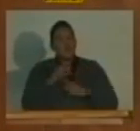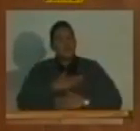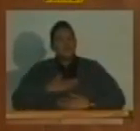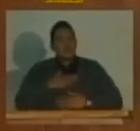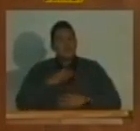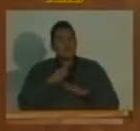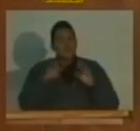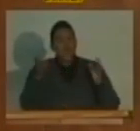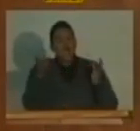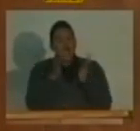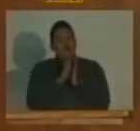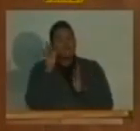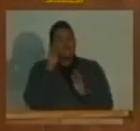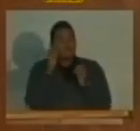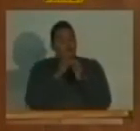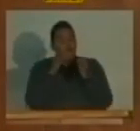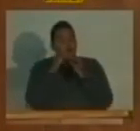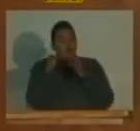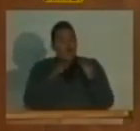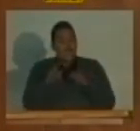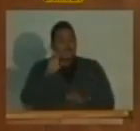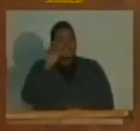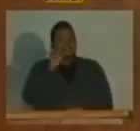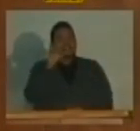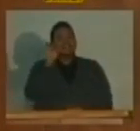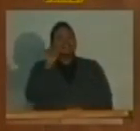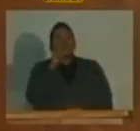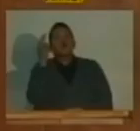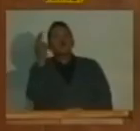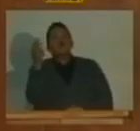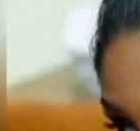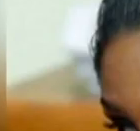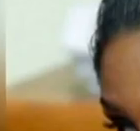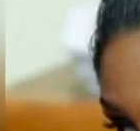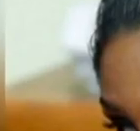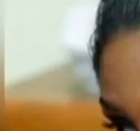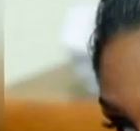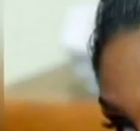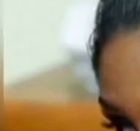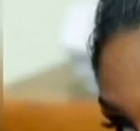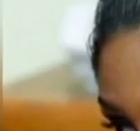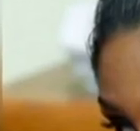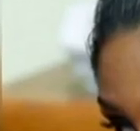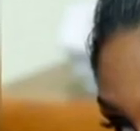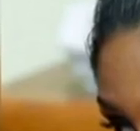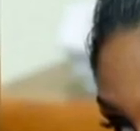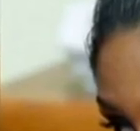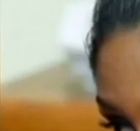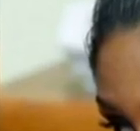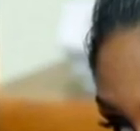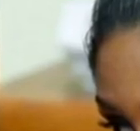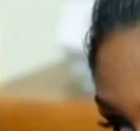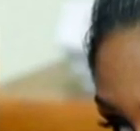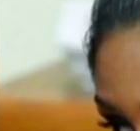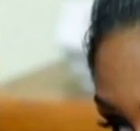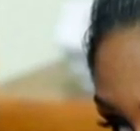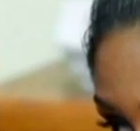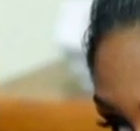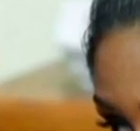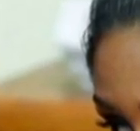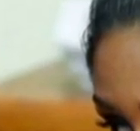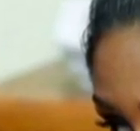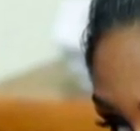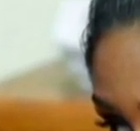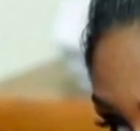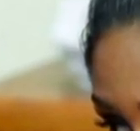misogynistic. But Mr. Warmington says he didn't do anything wrong when he labeled the MP for Southeast St. Anne